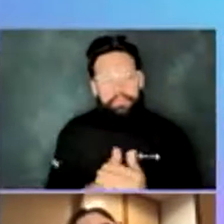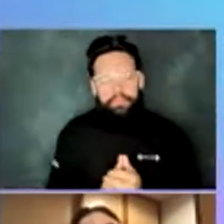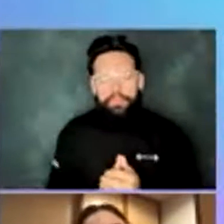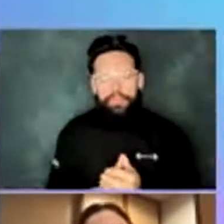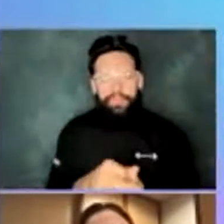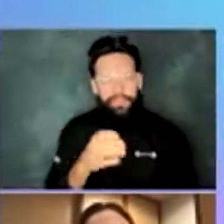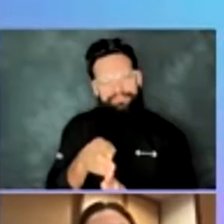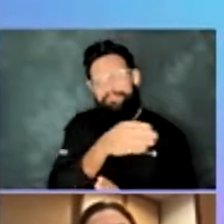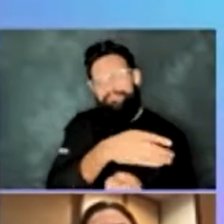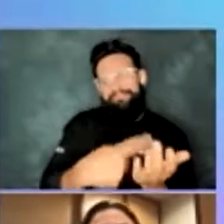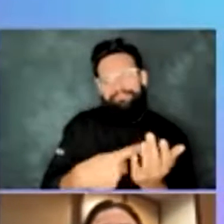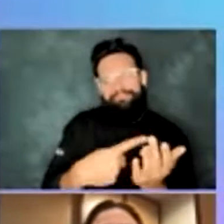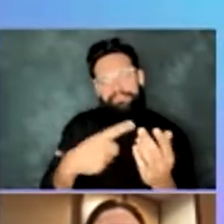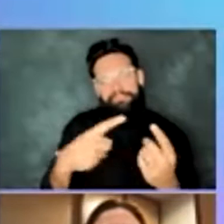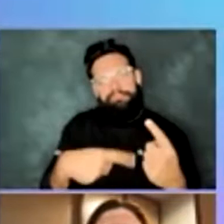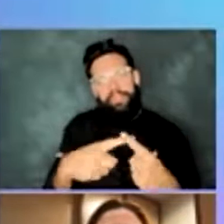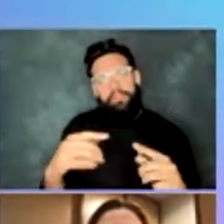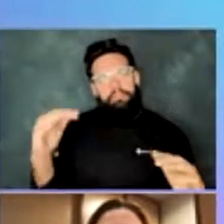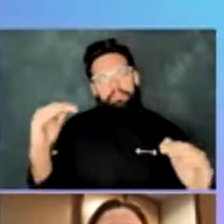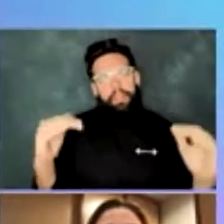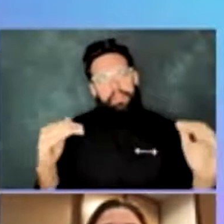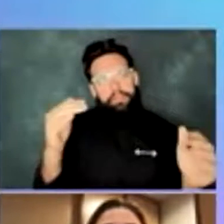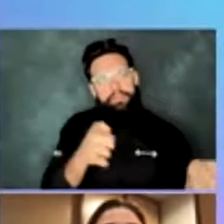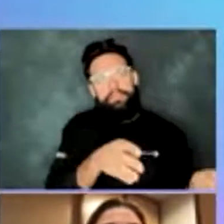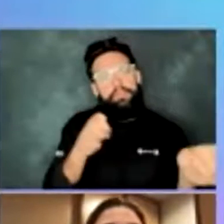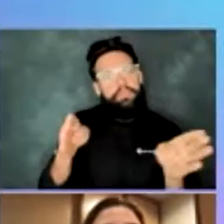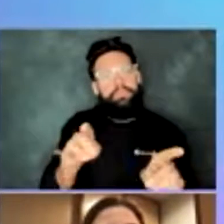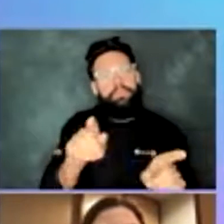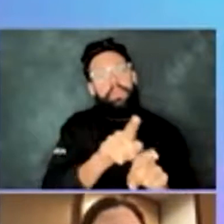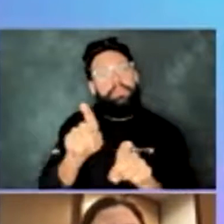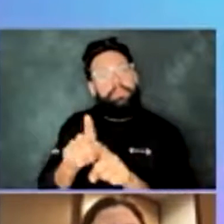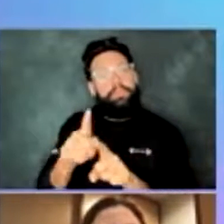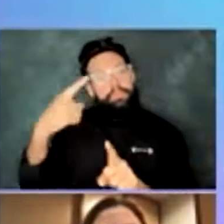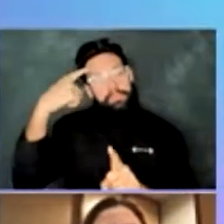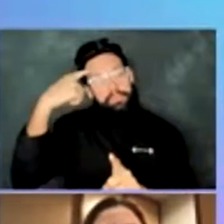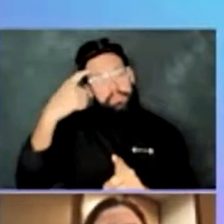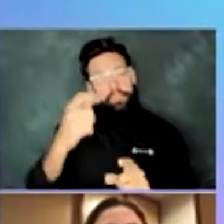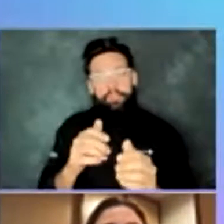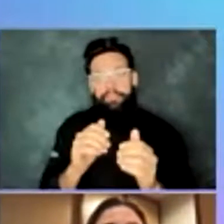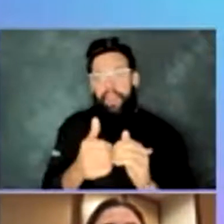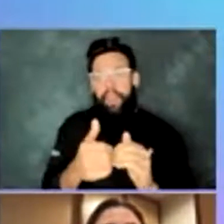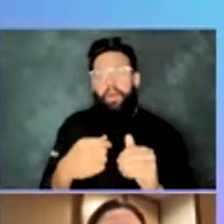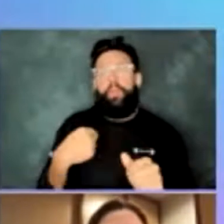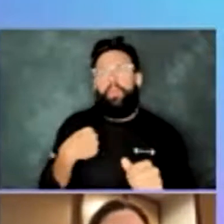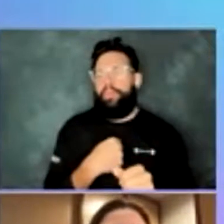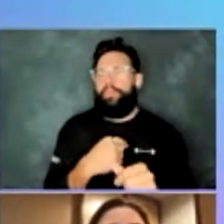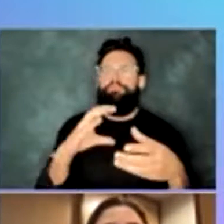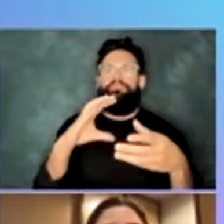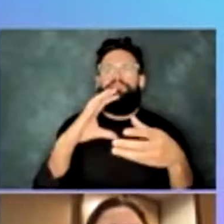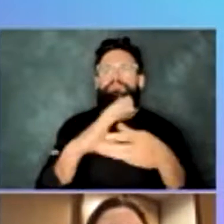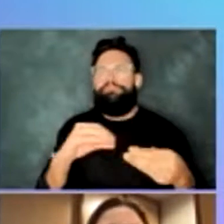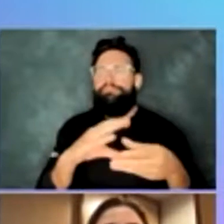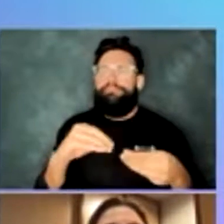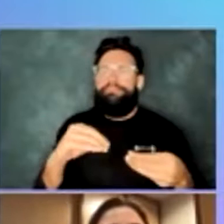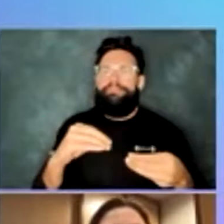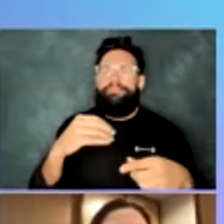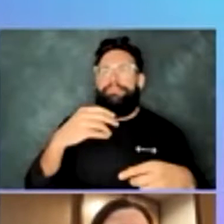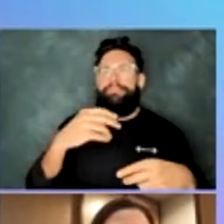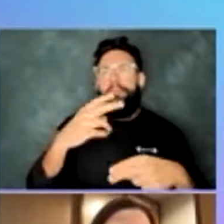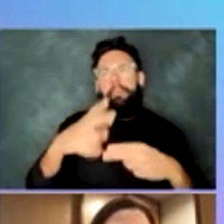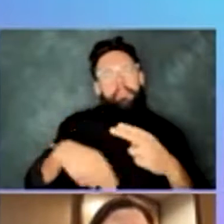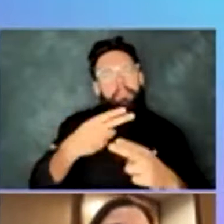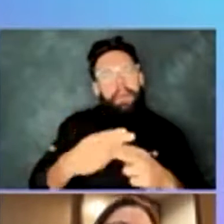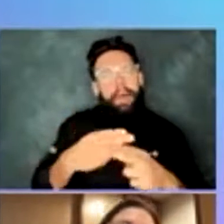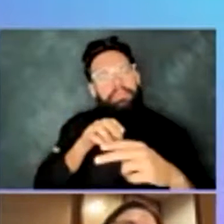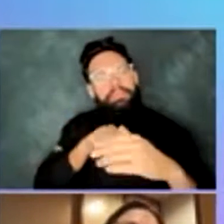your bottom-up strategies, you also need to think about how you speak about accessibility. You need to balance the carrot